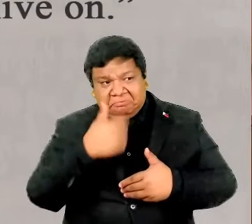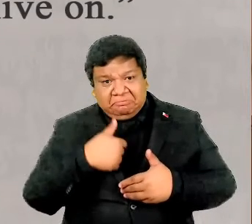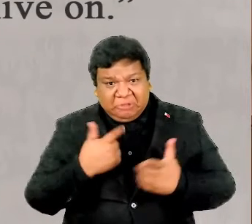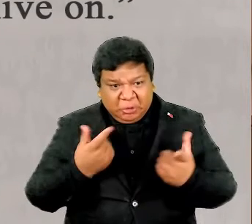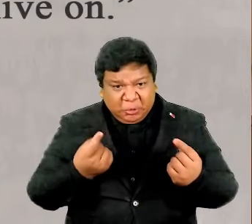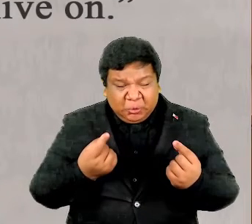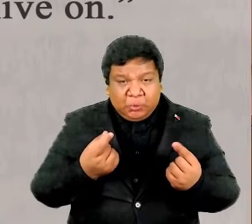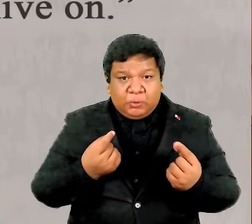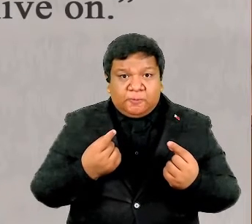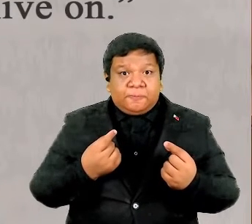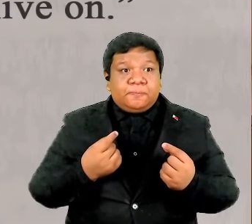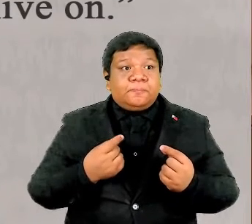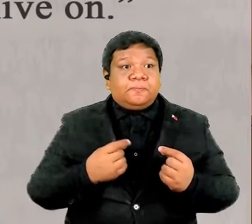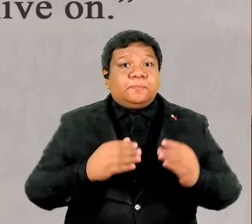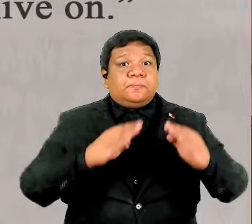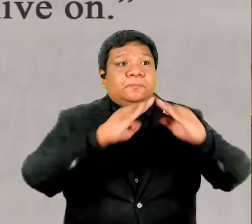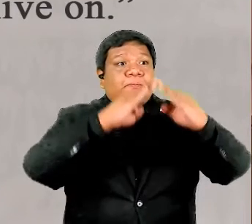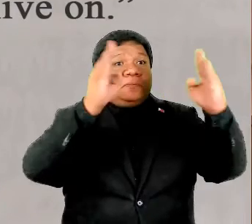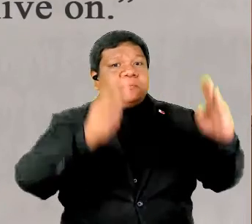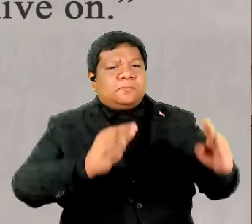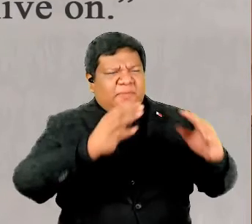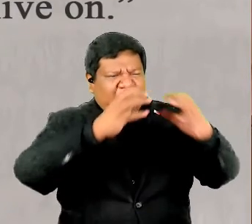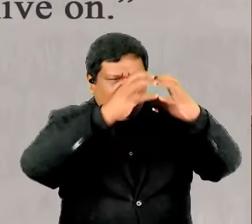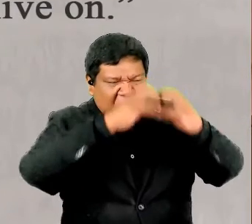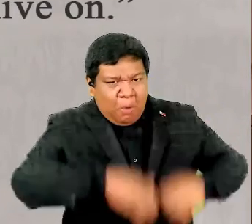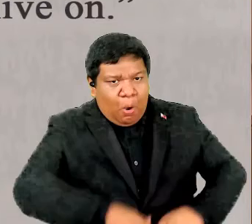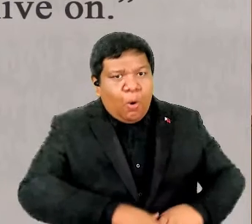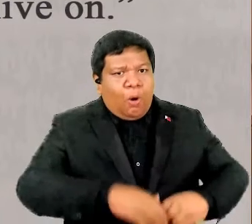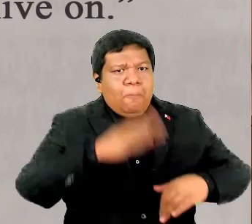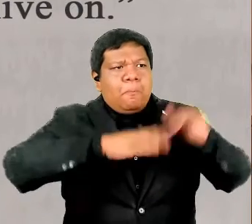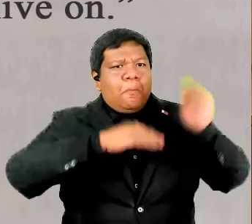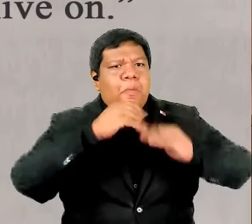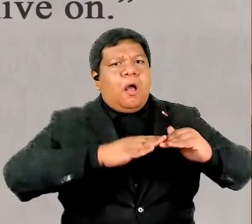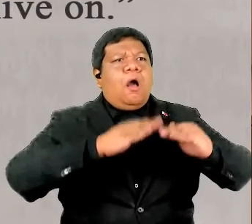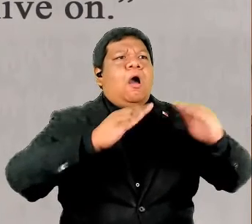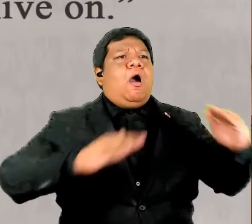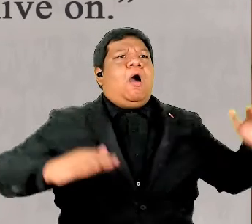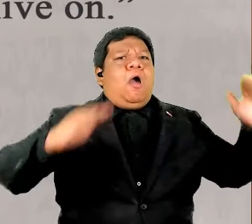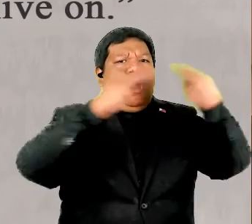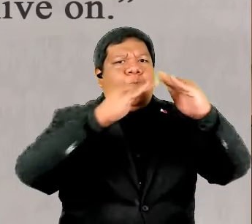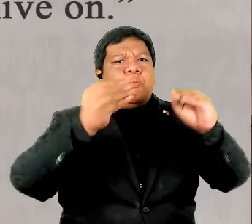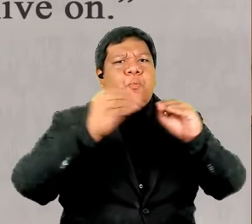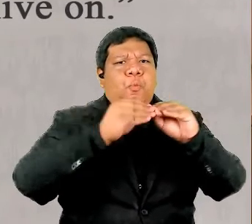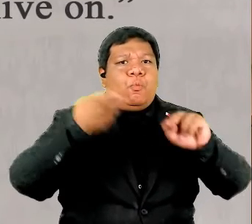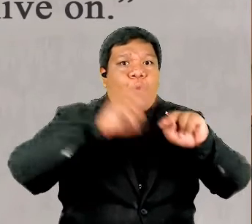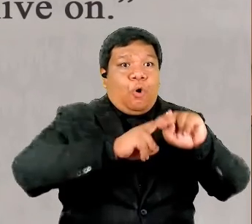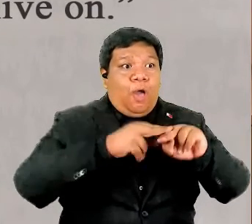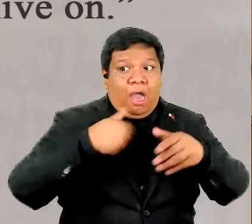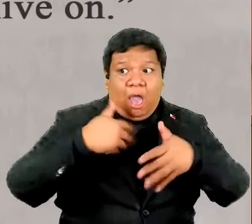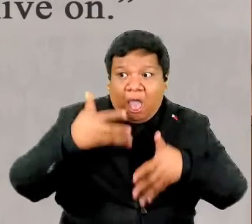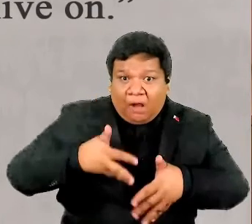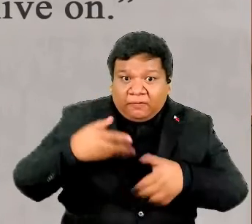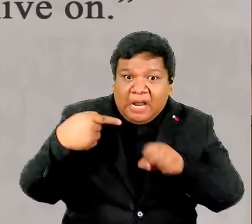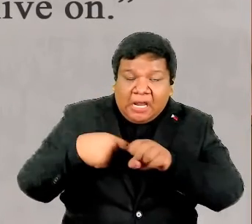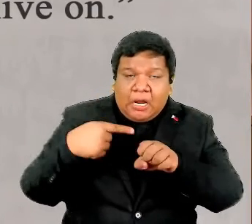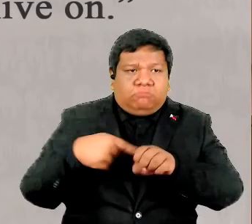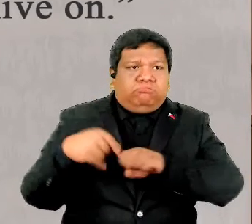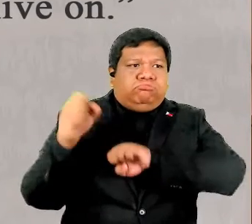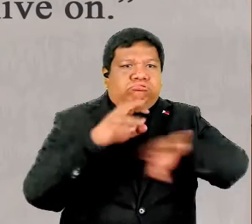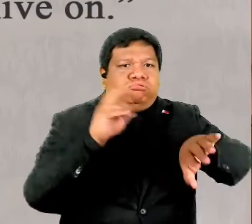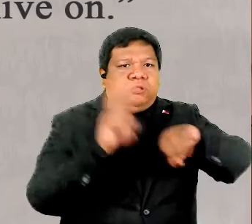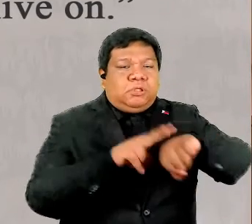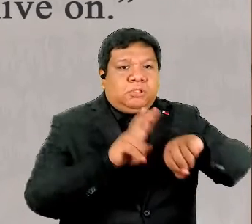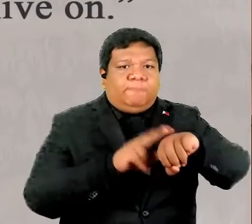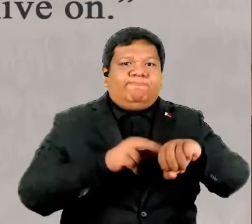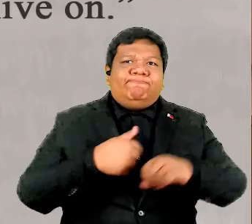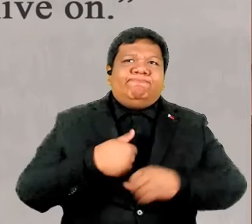"This is what I'll do. I will tear down my barns and build bigger ones. And there I will store my surplus grains.